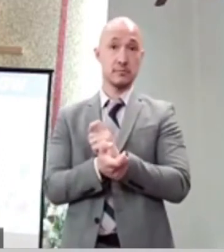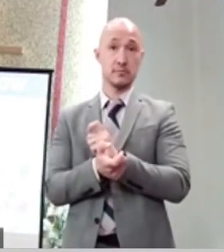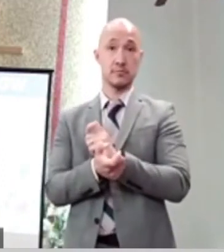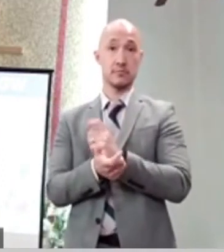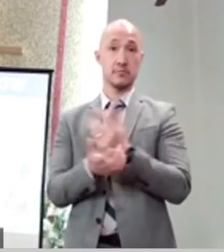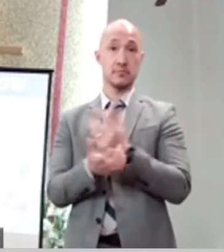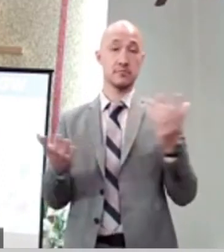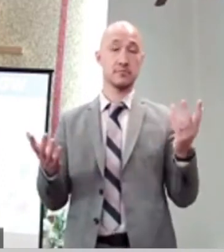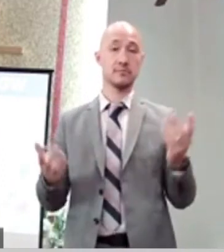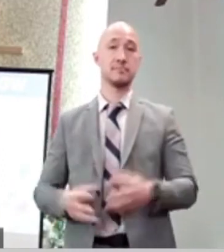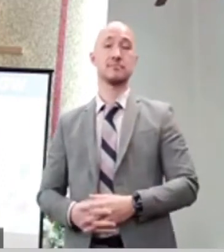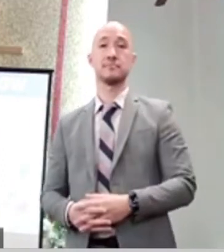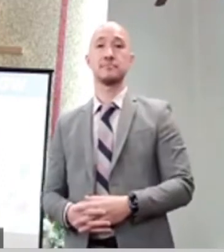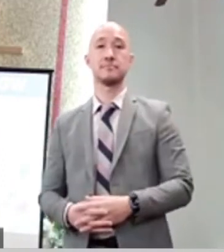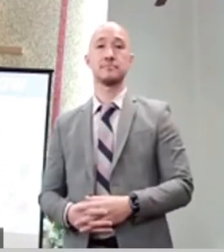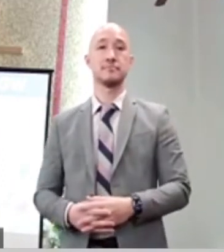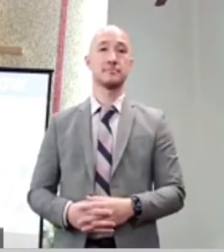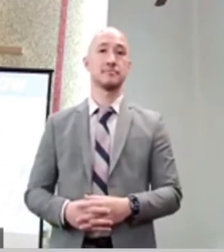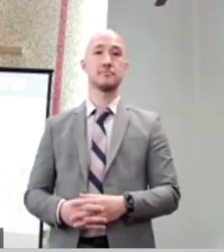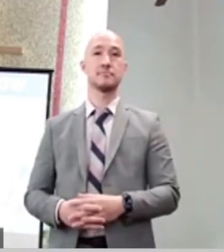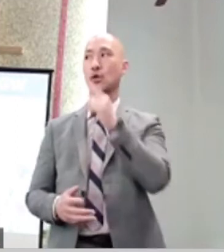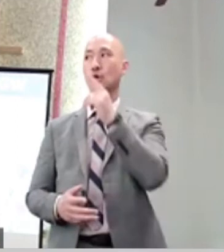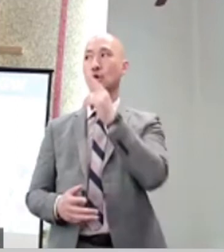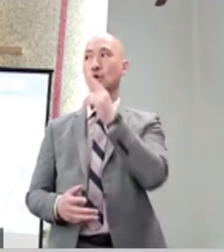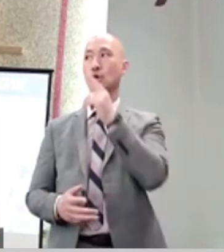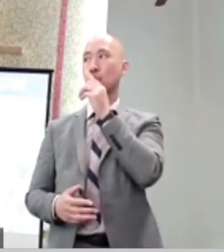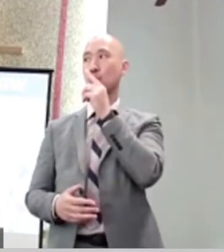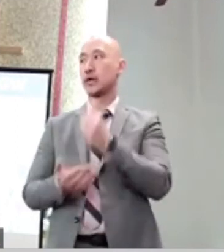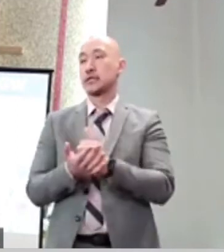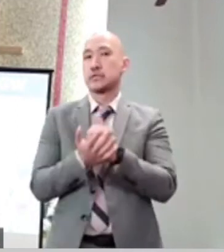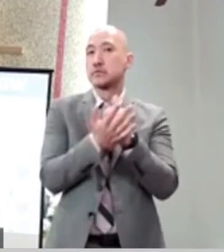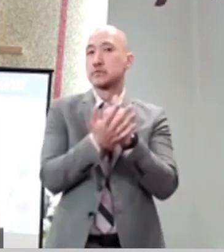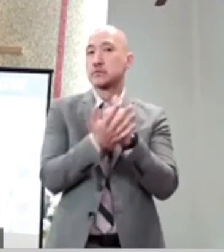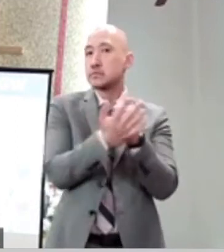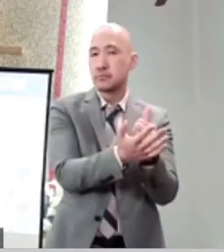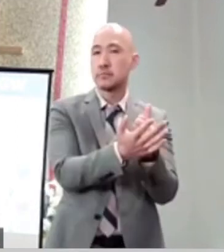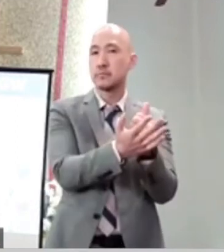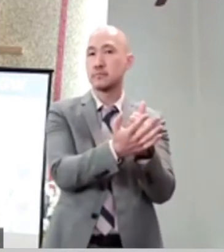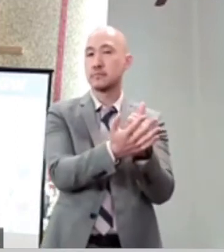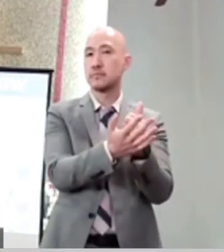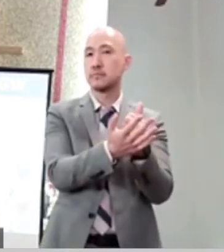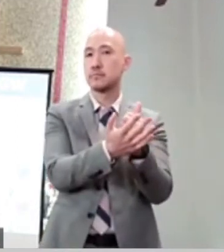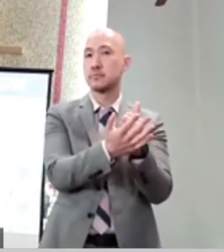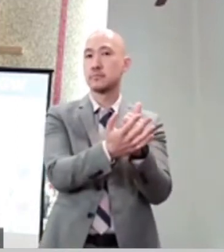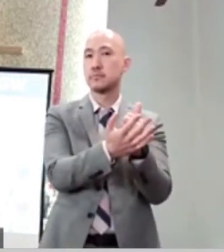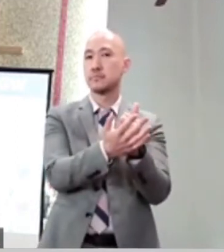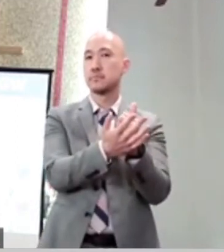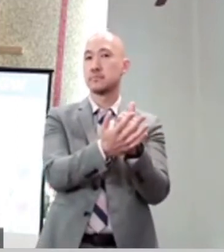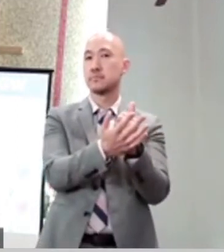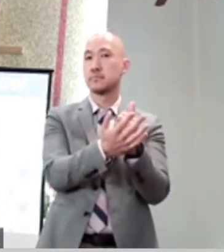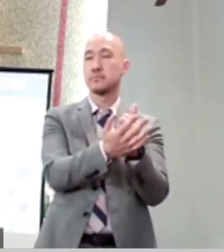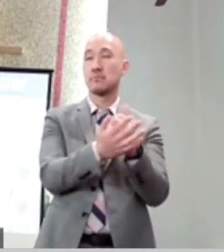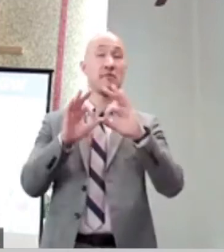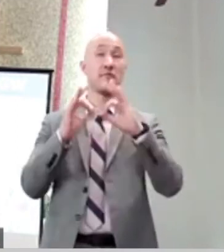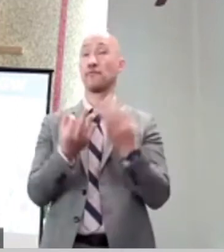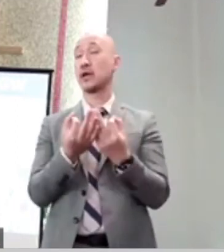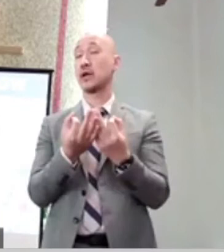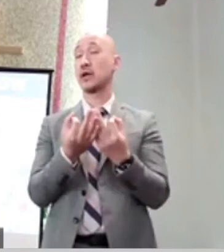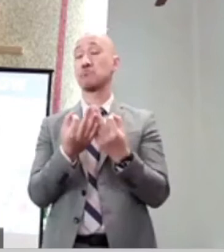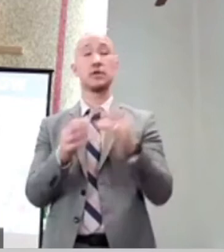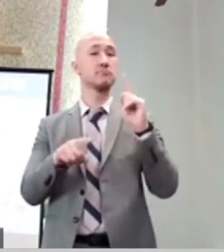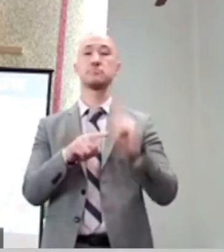a reality. And so who can help them? No one really can help them. Not even you who are the closest family member